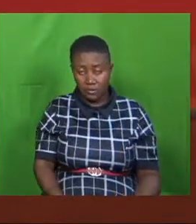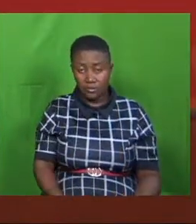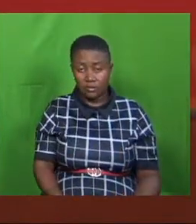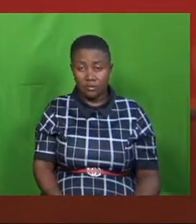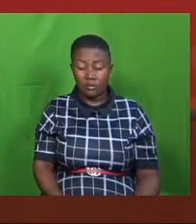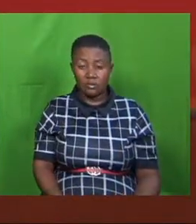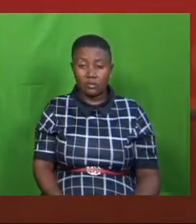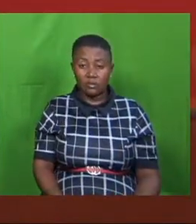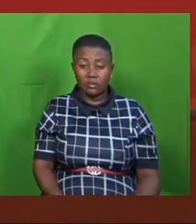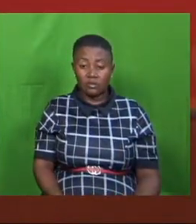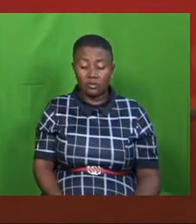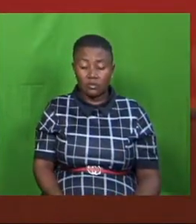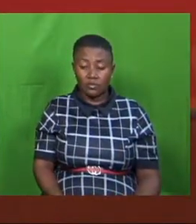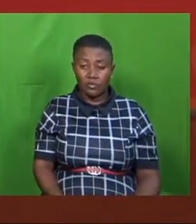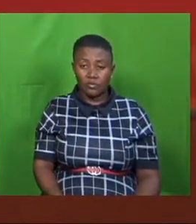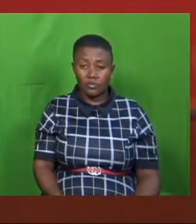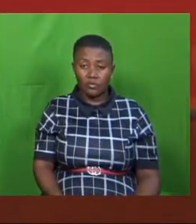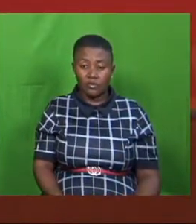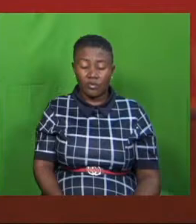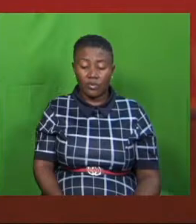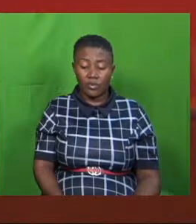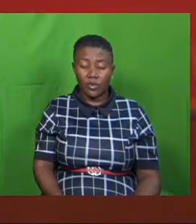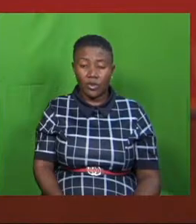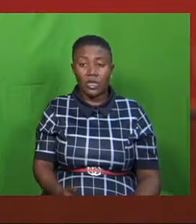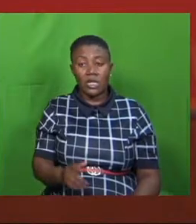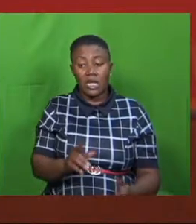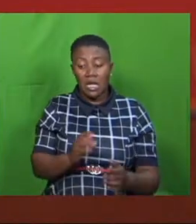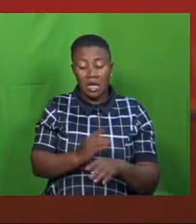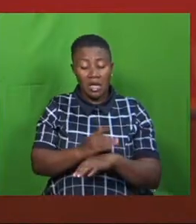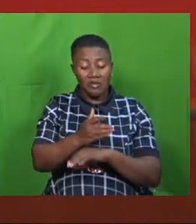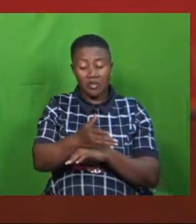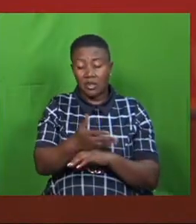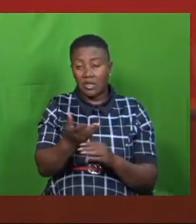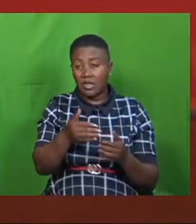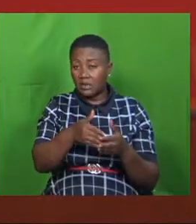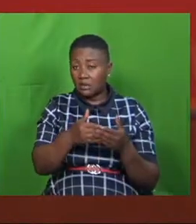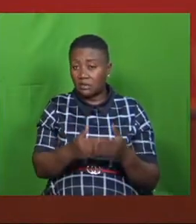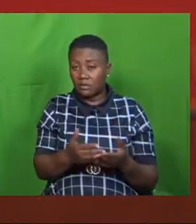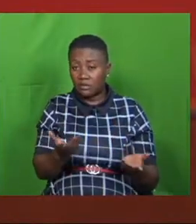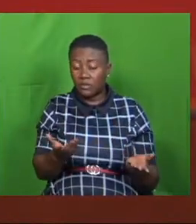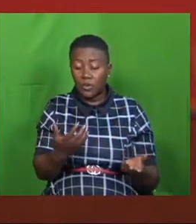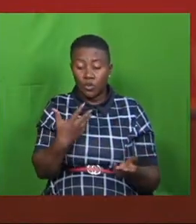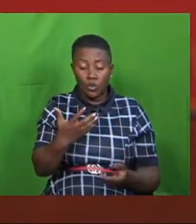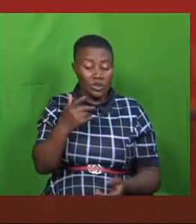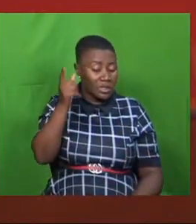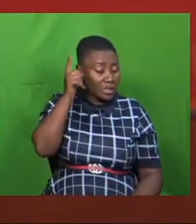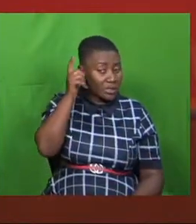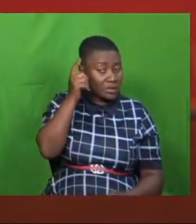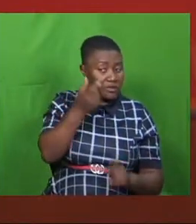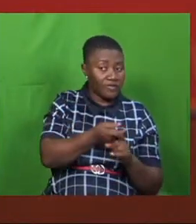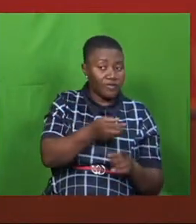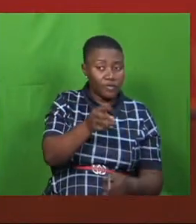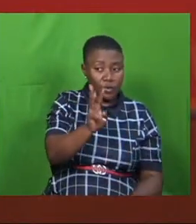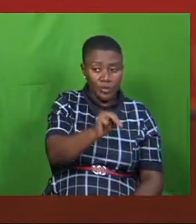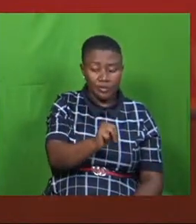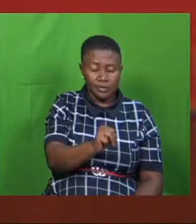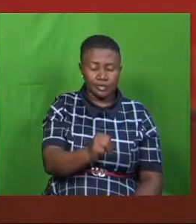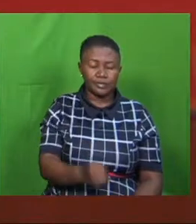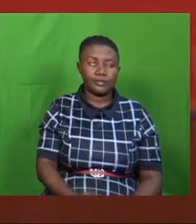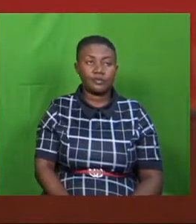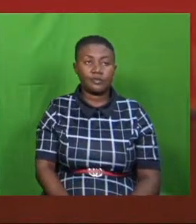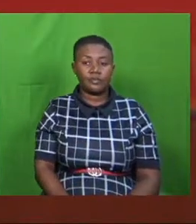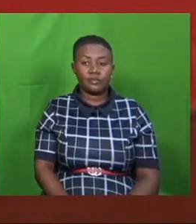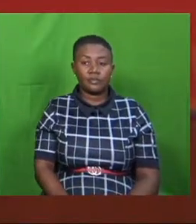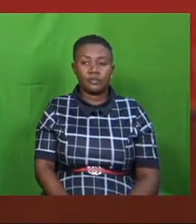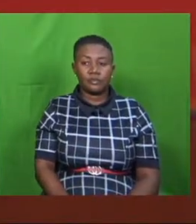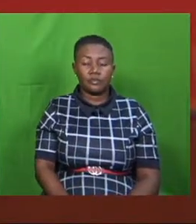Then leaders could then come in. Let's hear from him what you just stated. Have